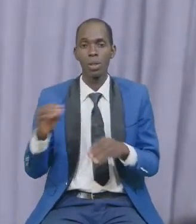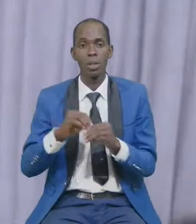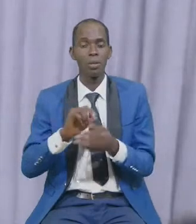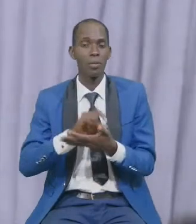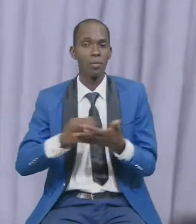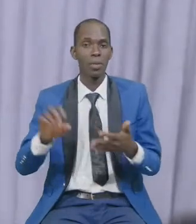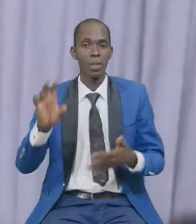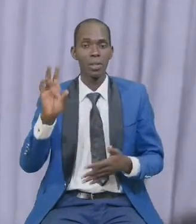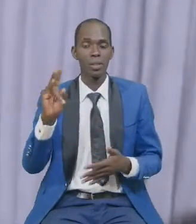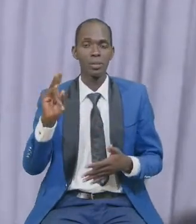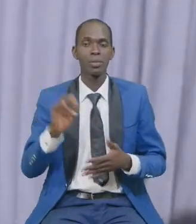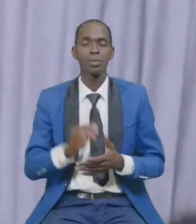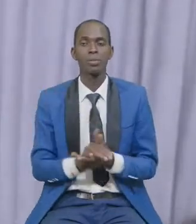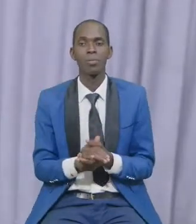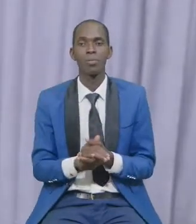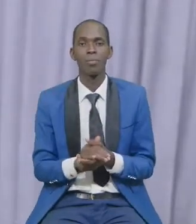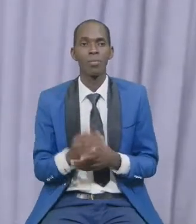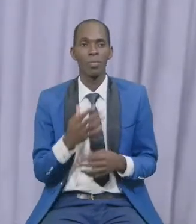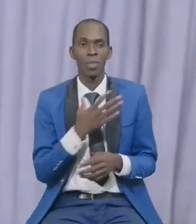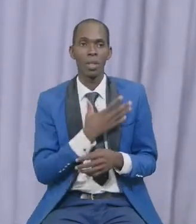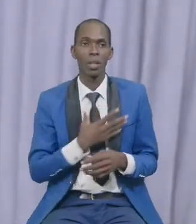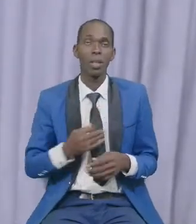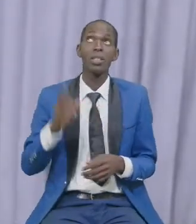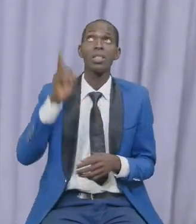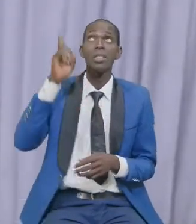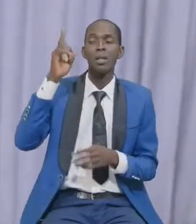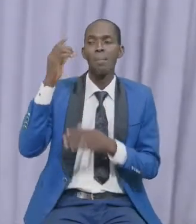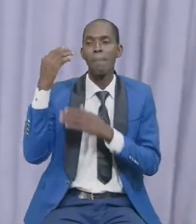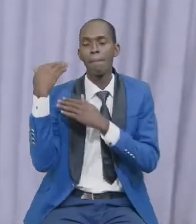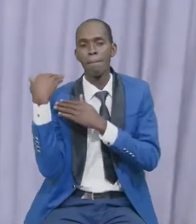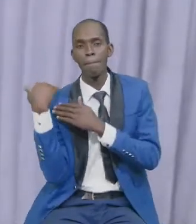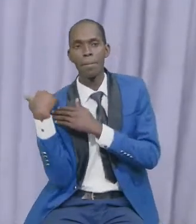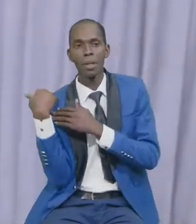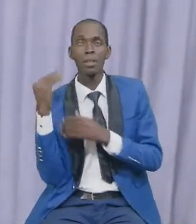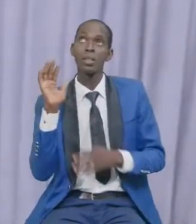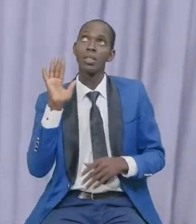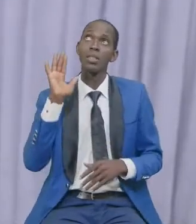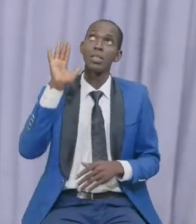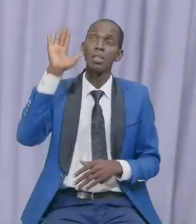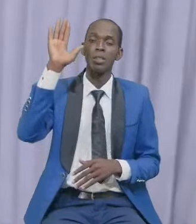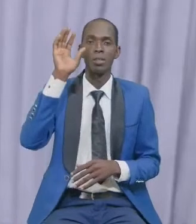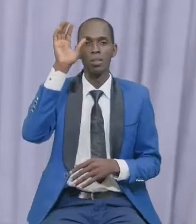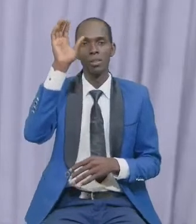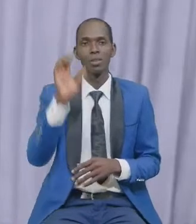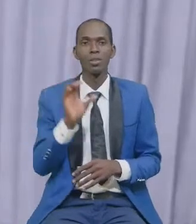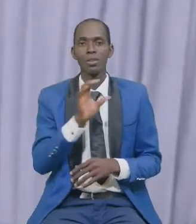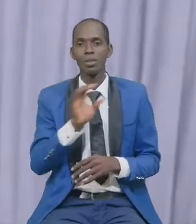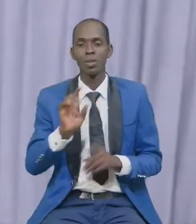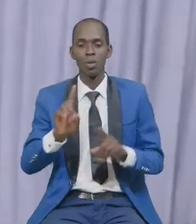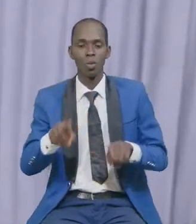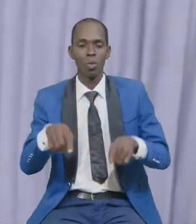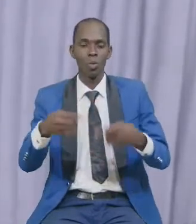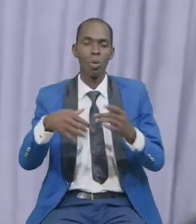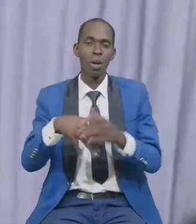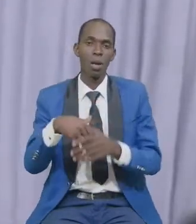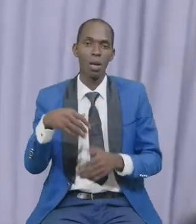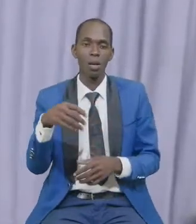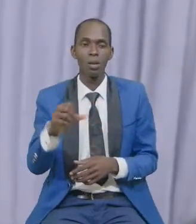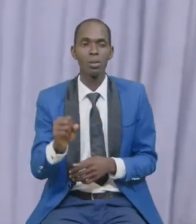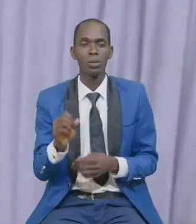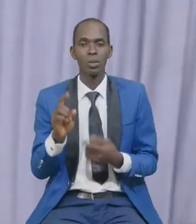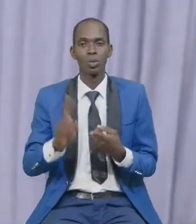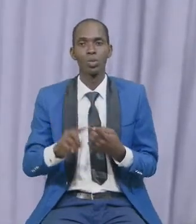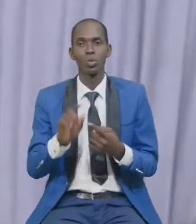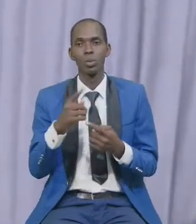17. And he, bearing his cross, went forth into